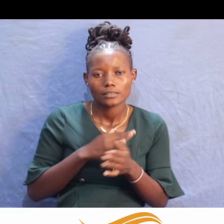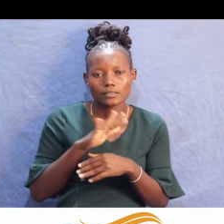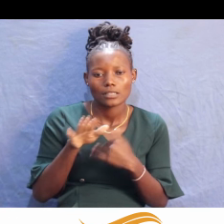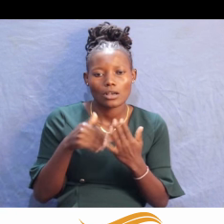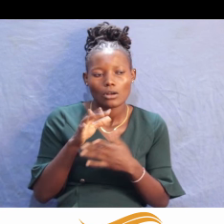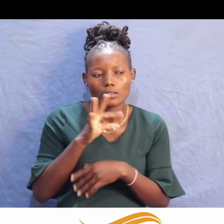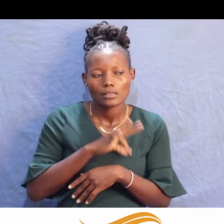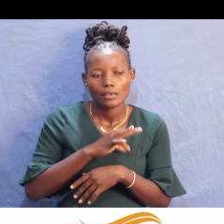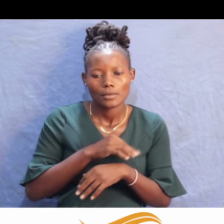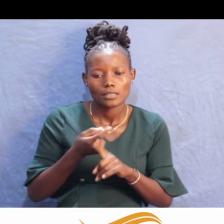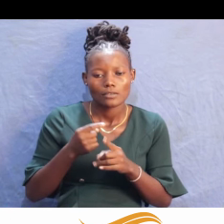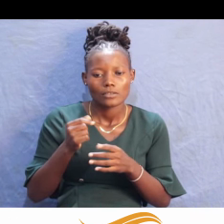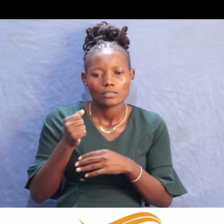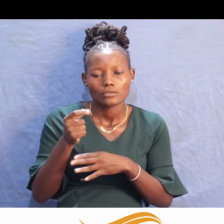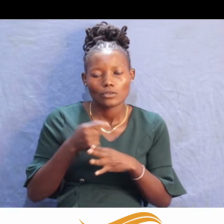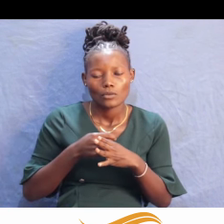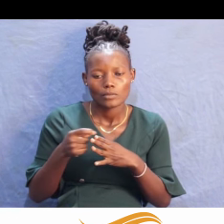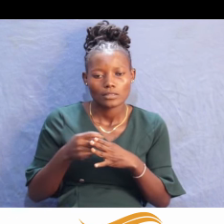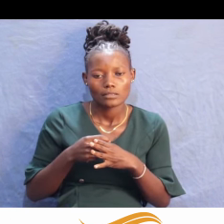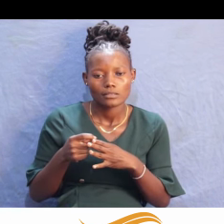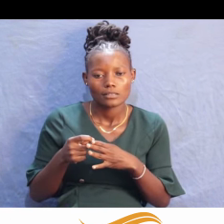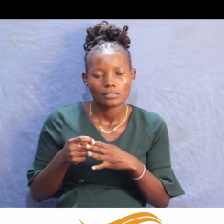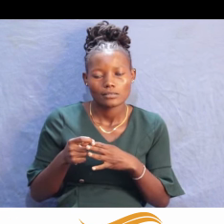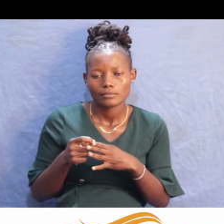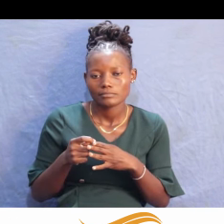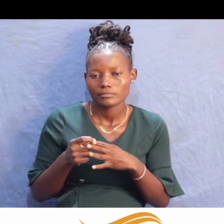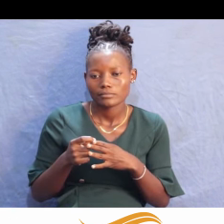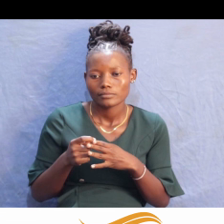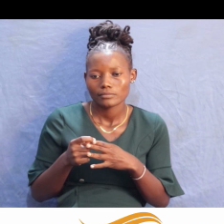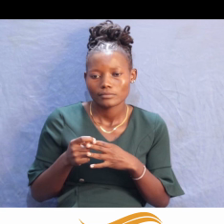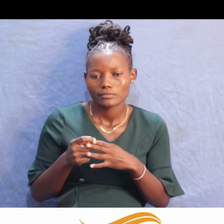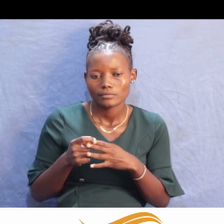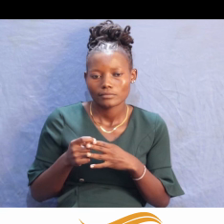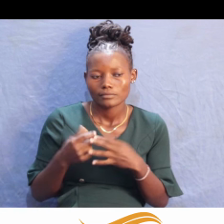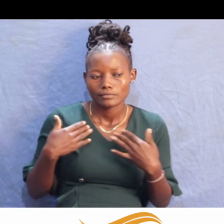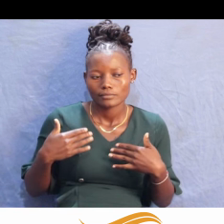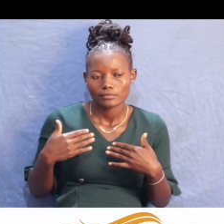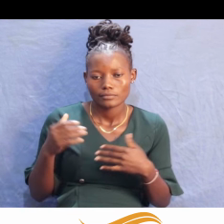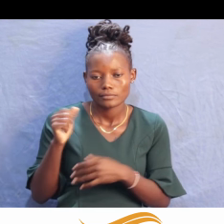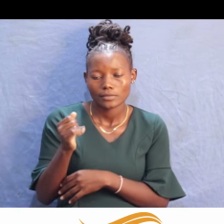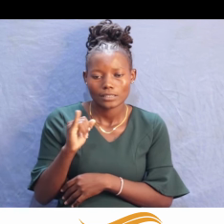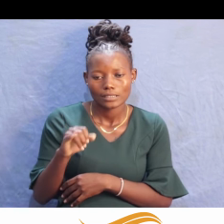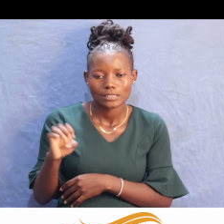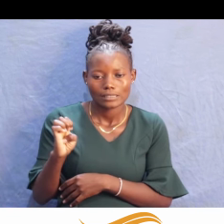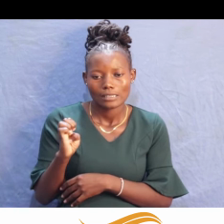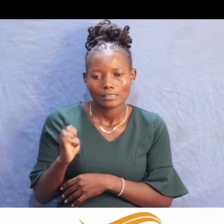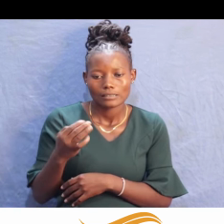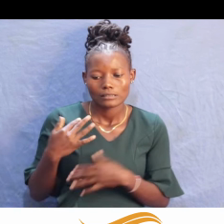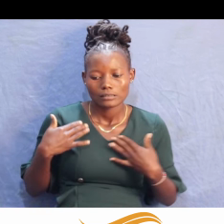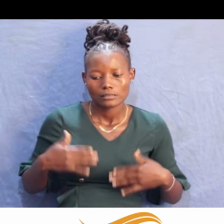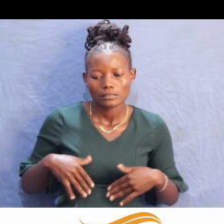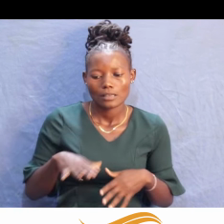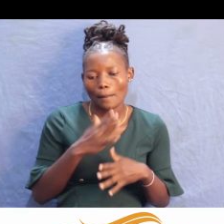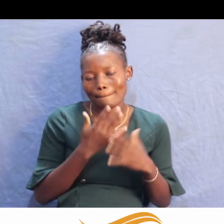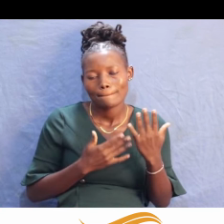the benefits from the exercise, the muscle size of the muscle fibers, the ability to move